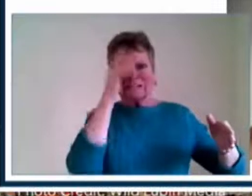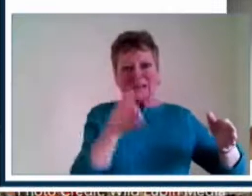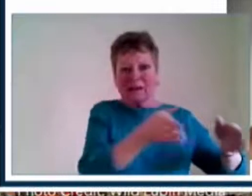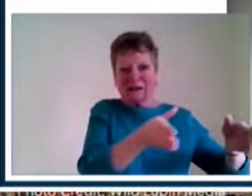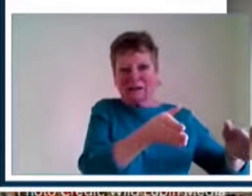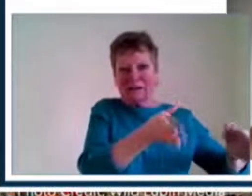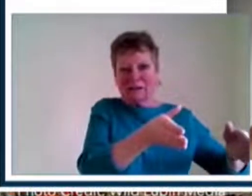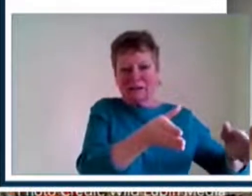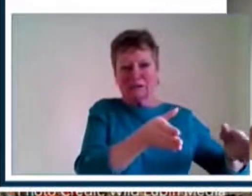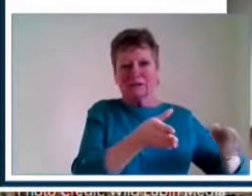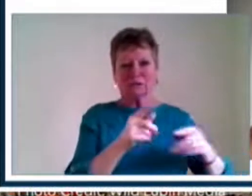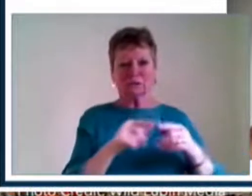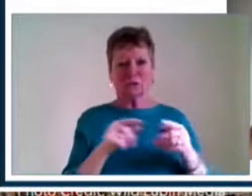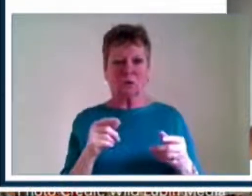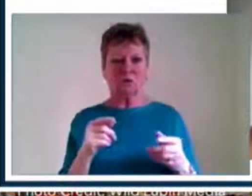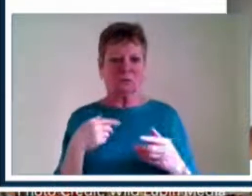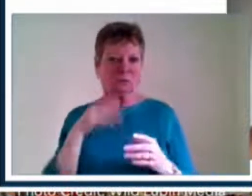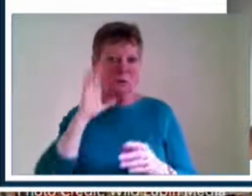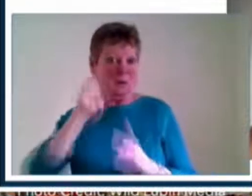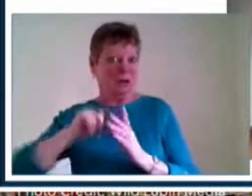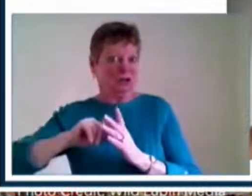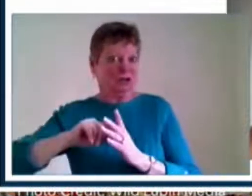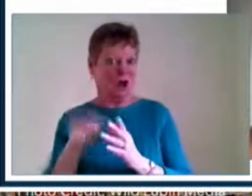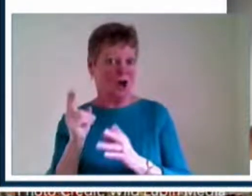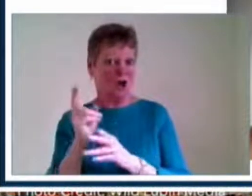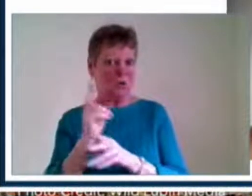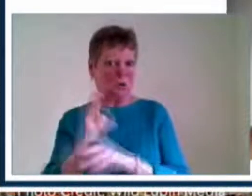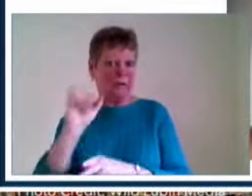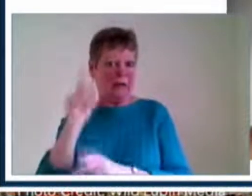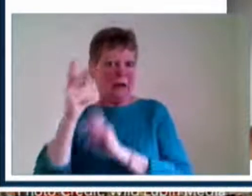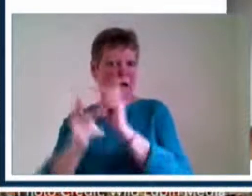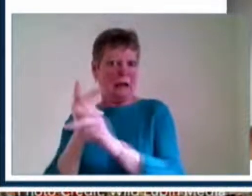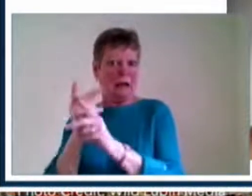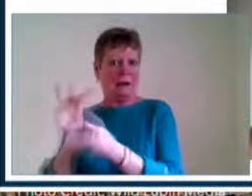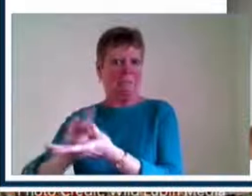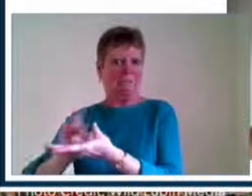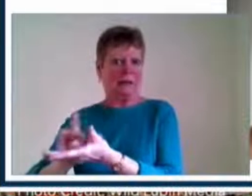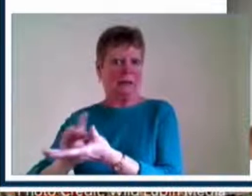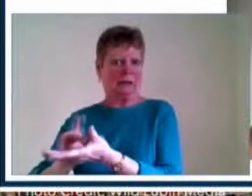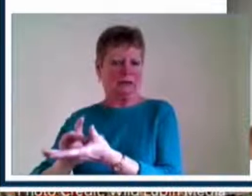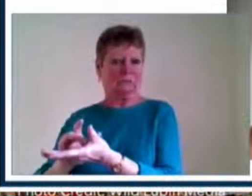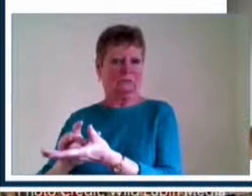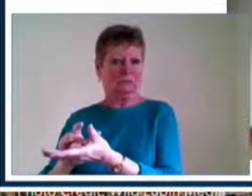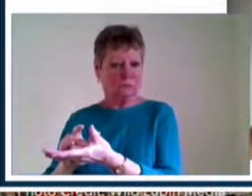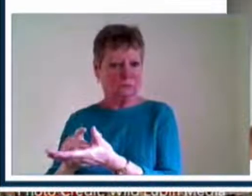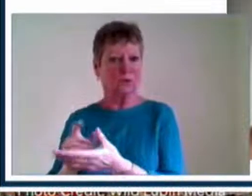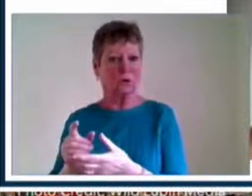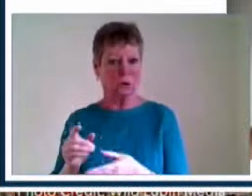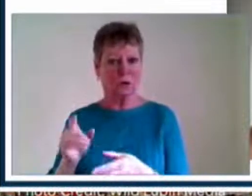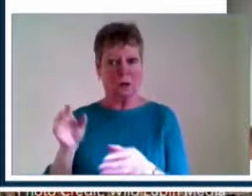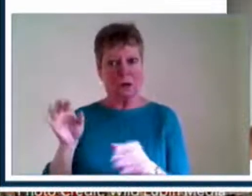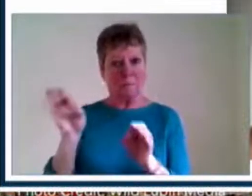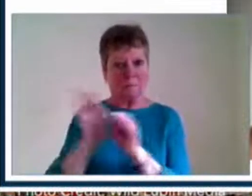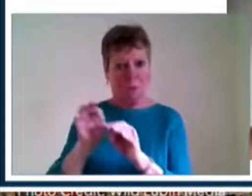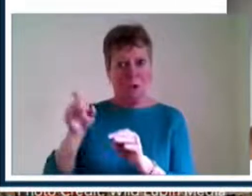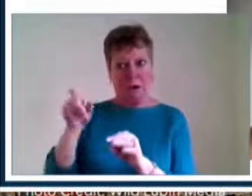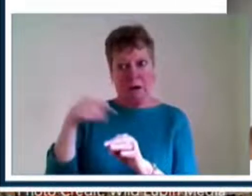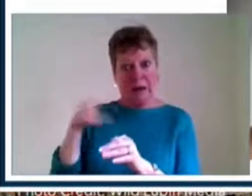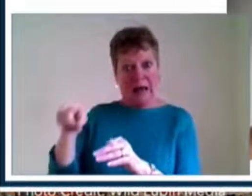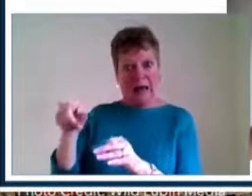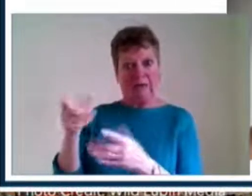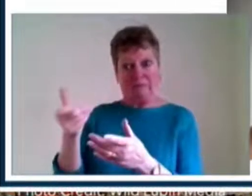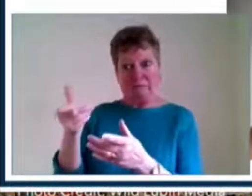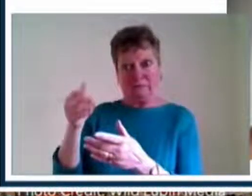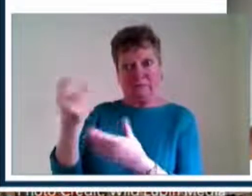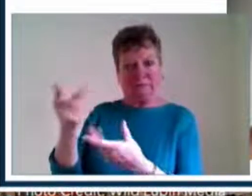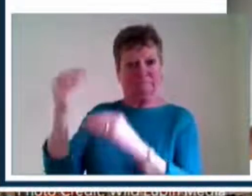starting to implement and start to use that medication. But it's important with a limited supply. There are very